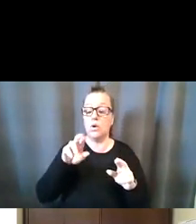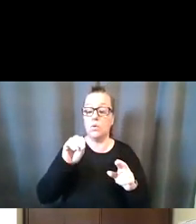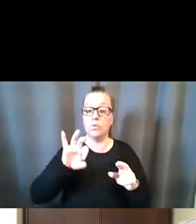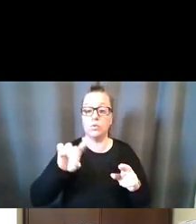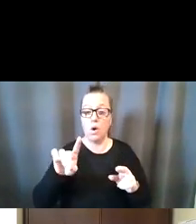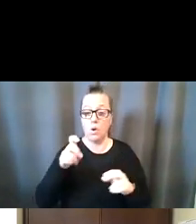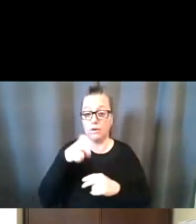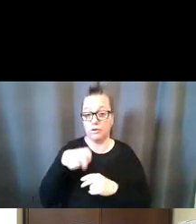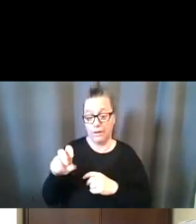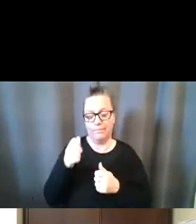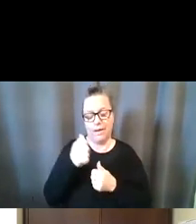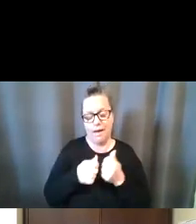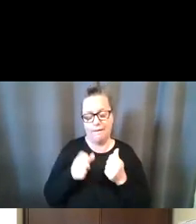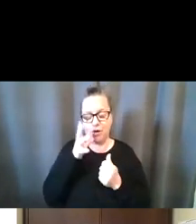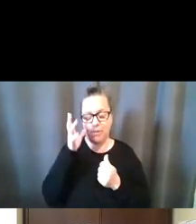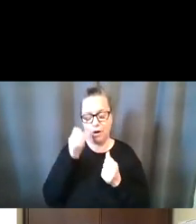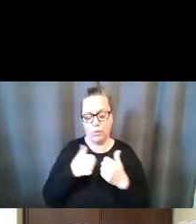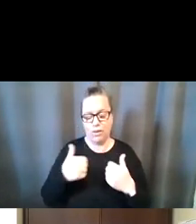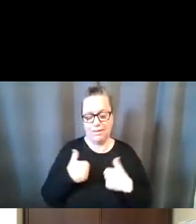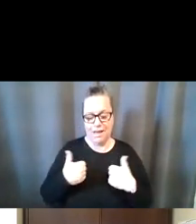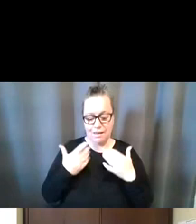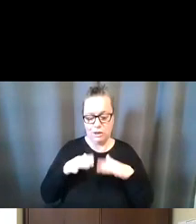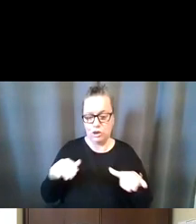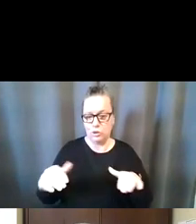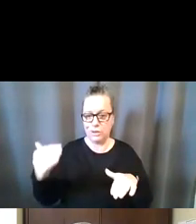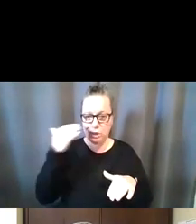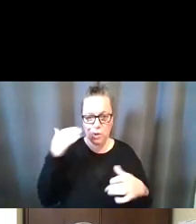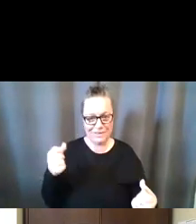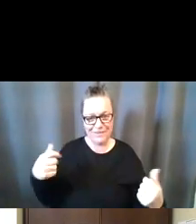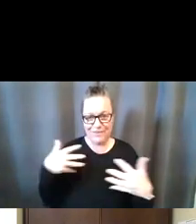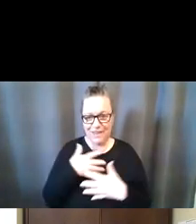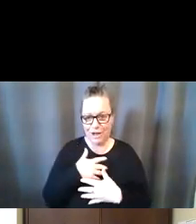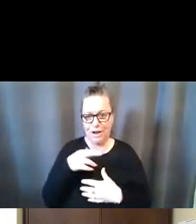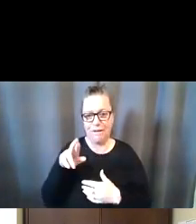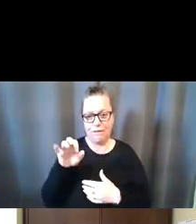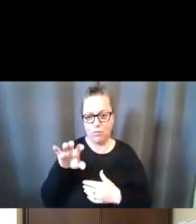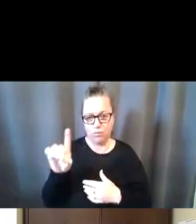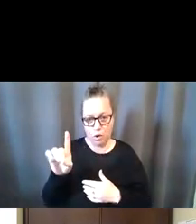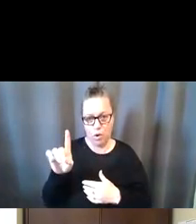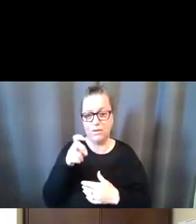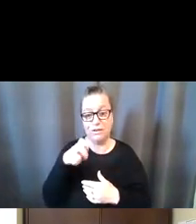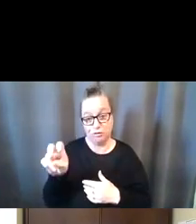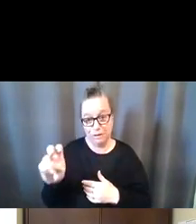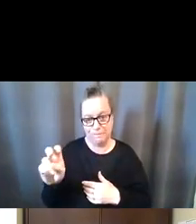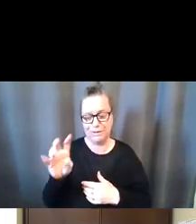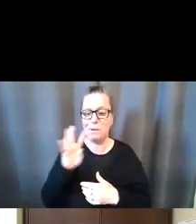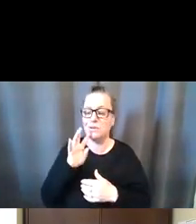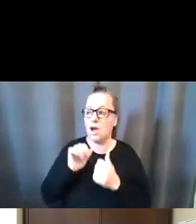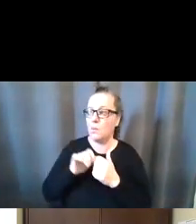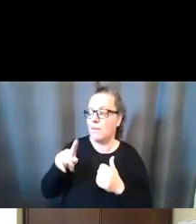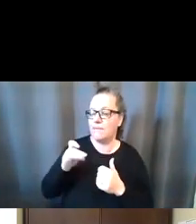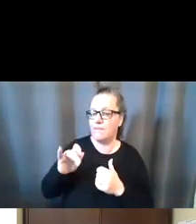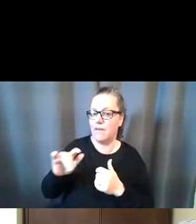every parent with young children knows the fear of a road trip. And so I was talking to Phil, how do